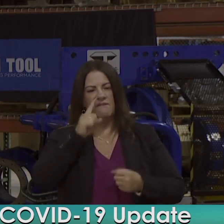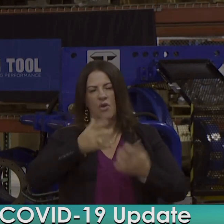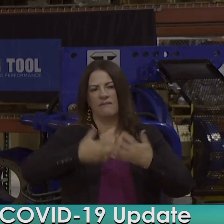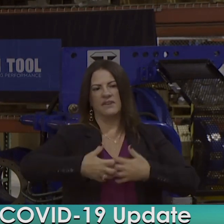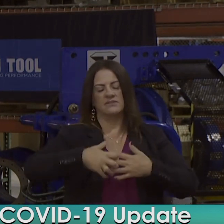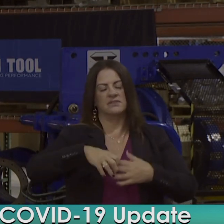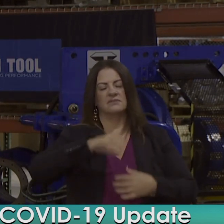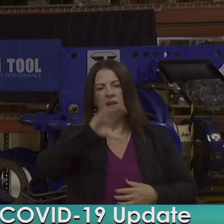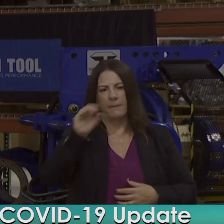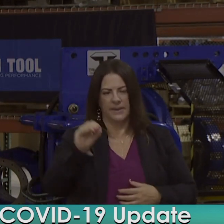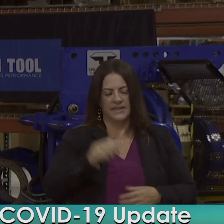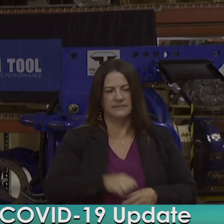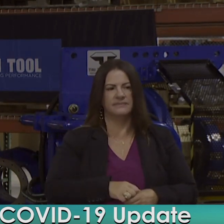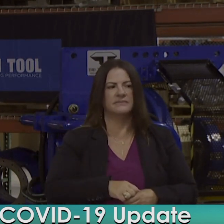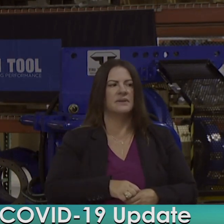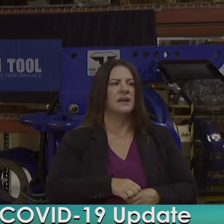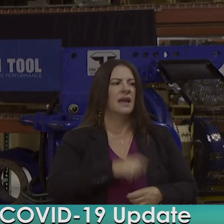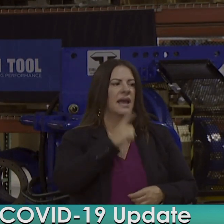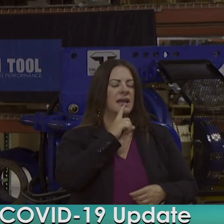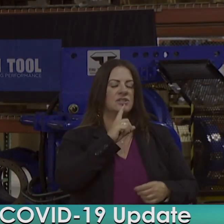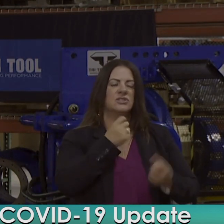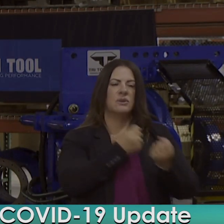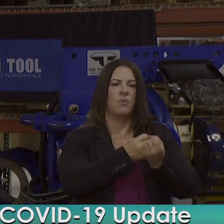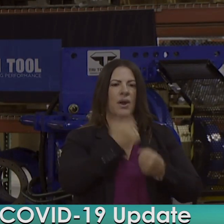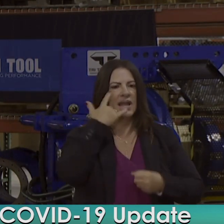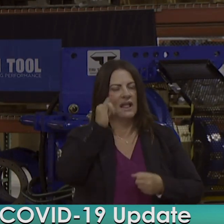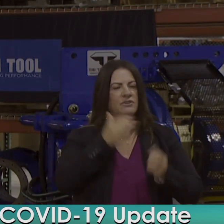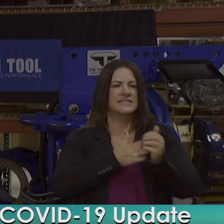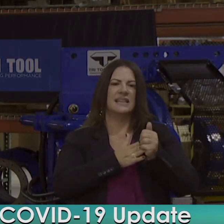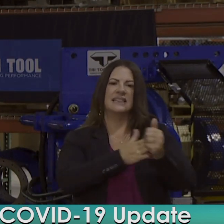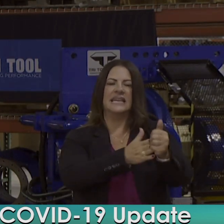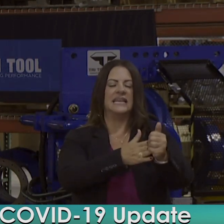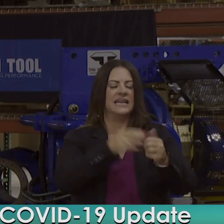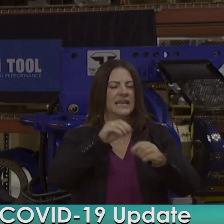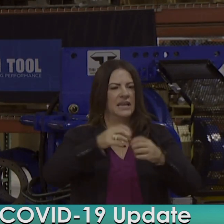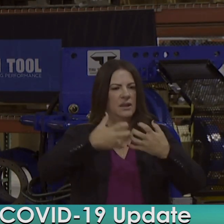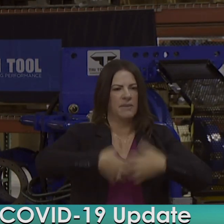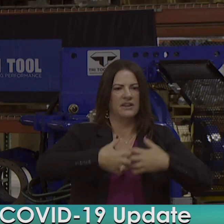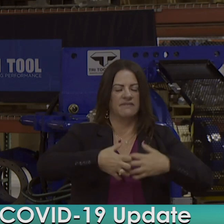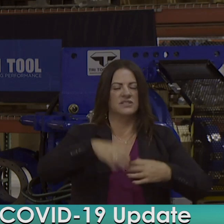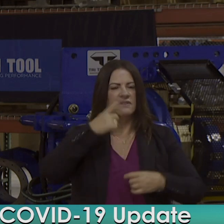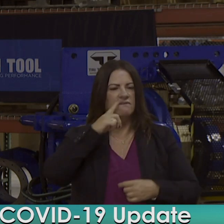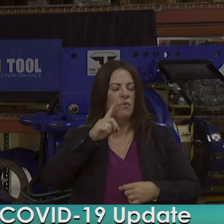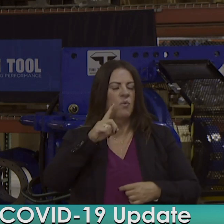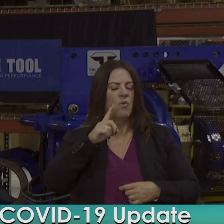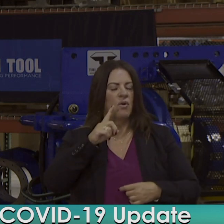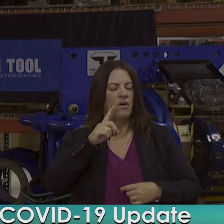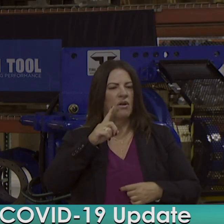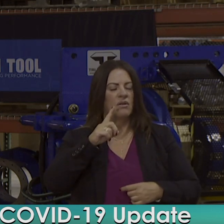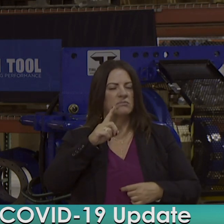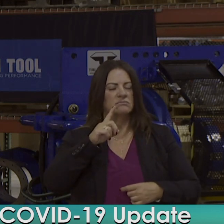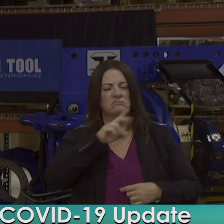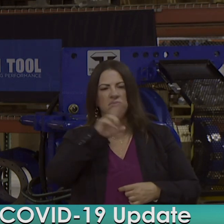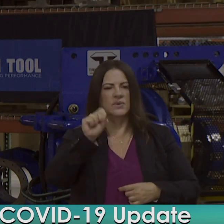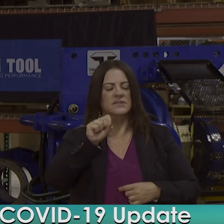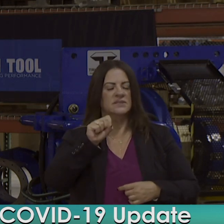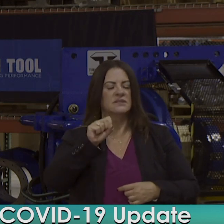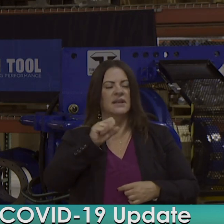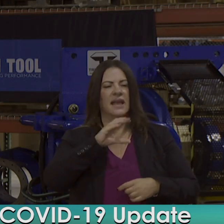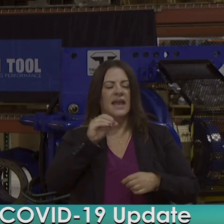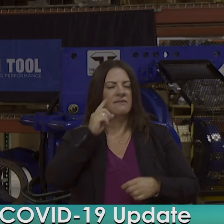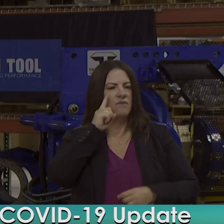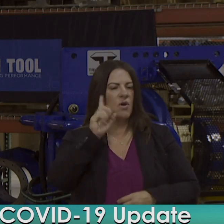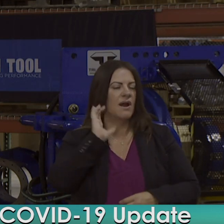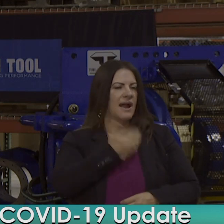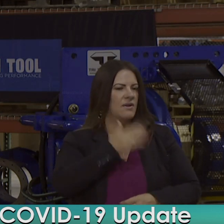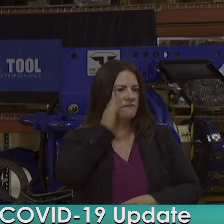case California's future being a manufacturing future. And I could not agree more. And I just